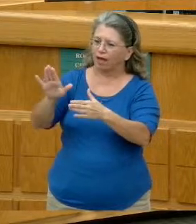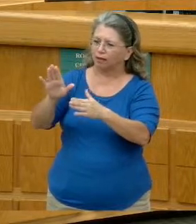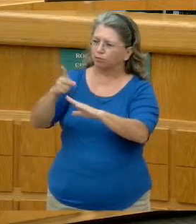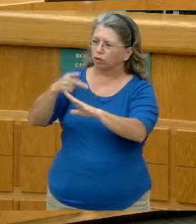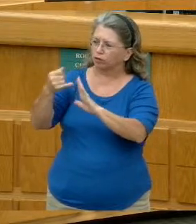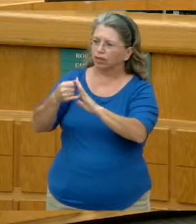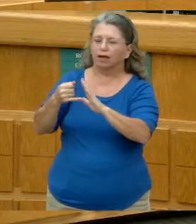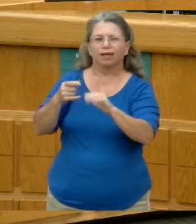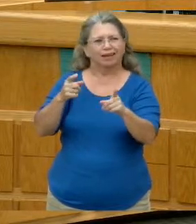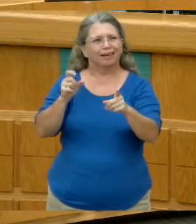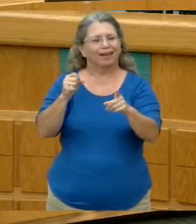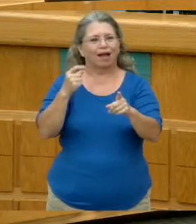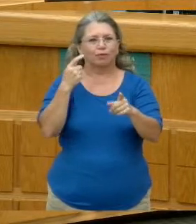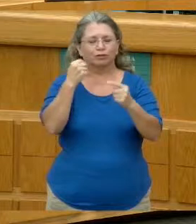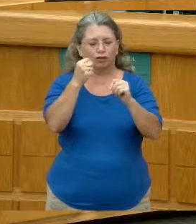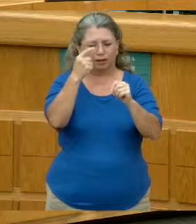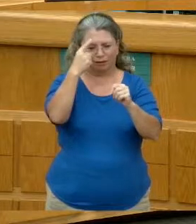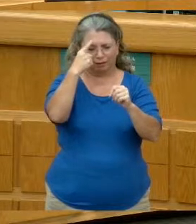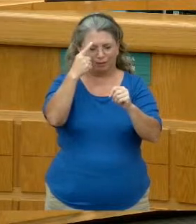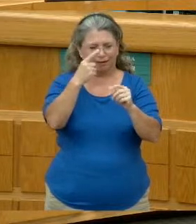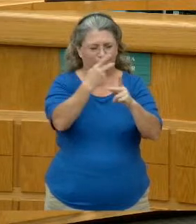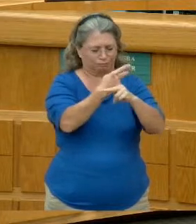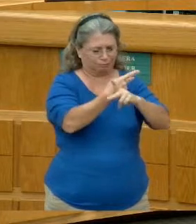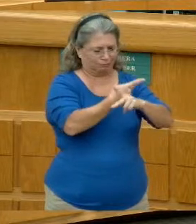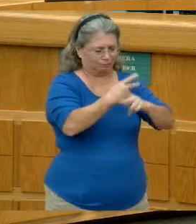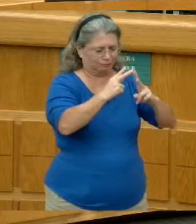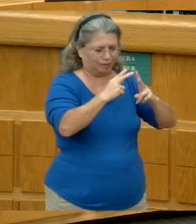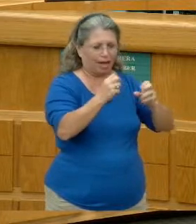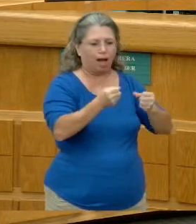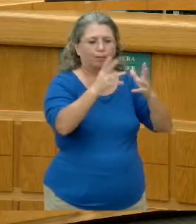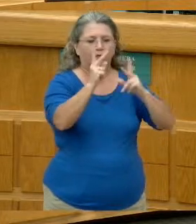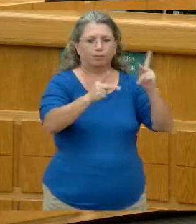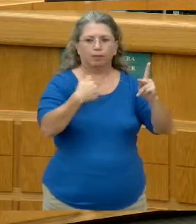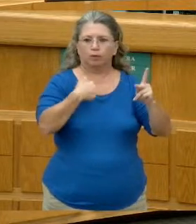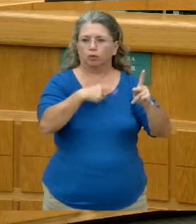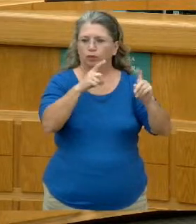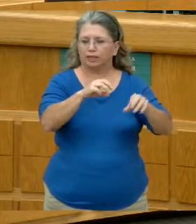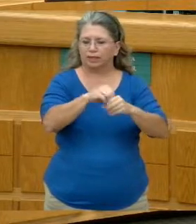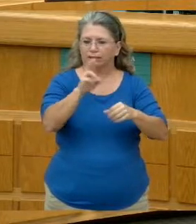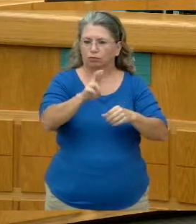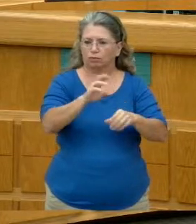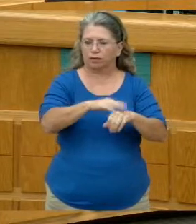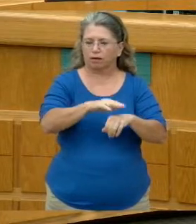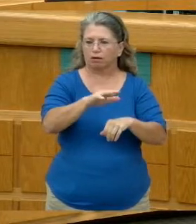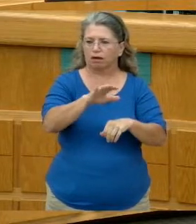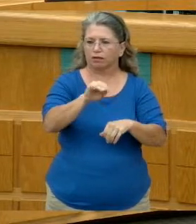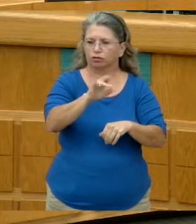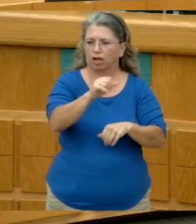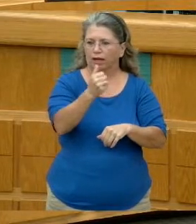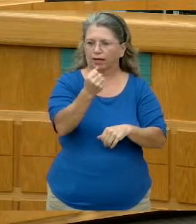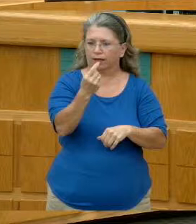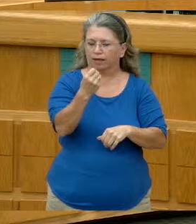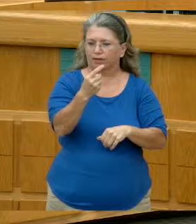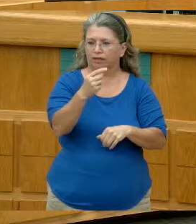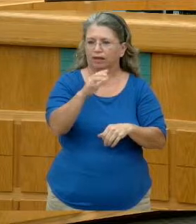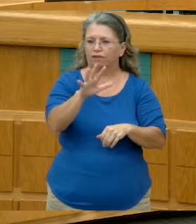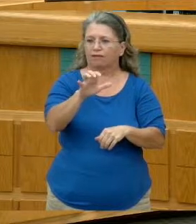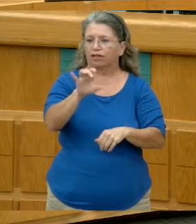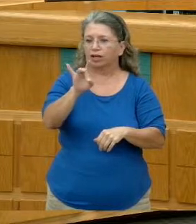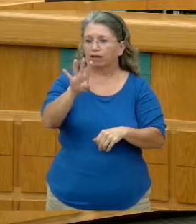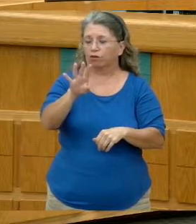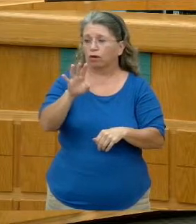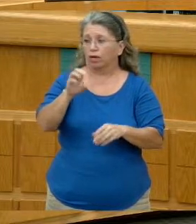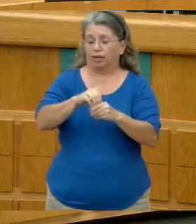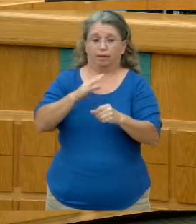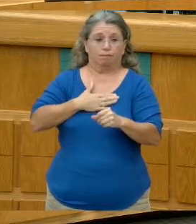out how many people did we test in Robstown on July 11th? It was 584. That's a lot of, in my opinion, that's a